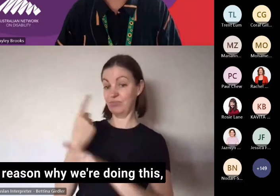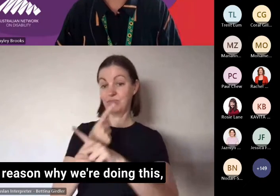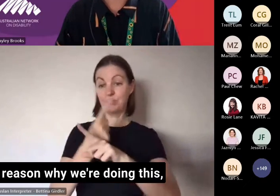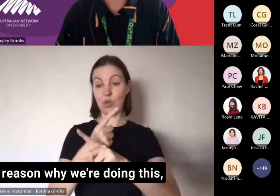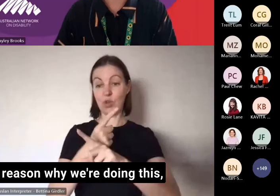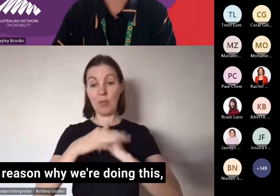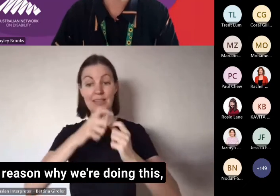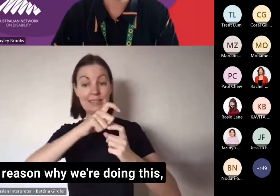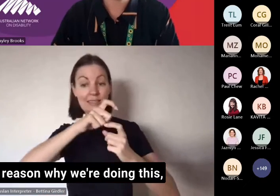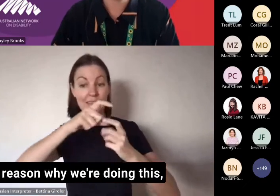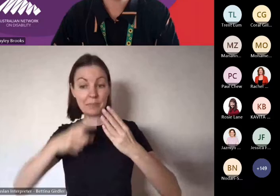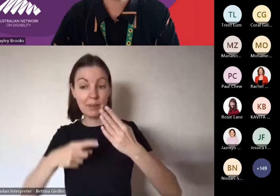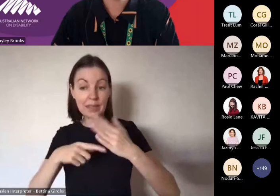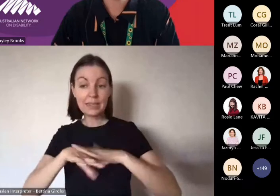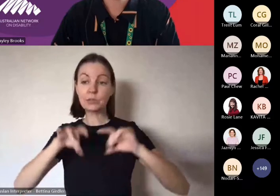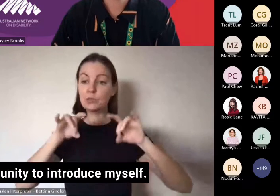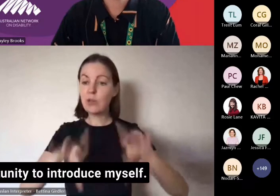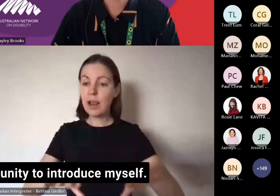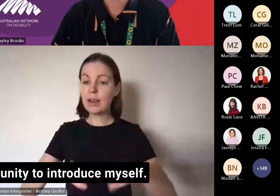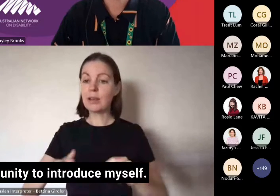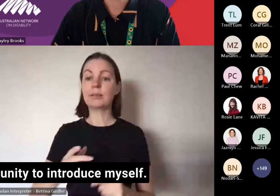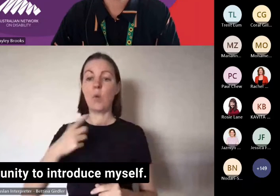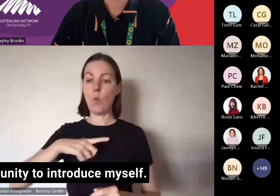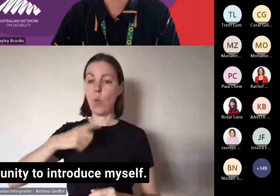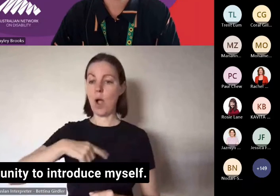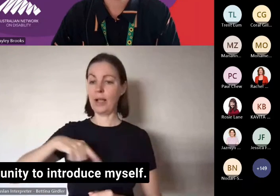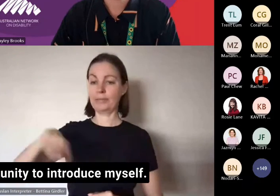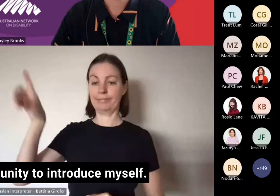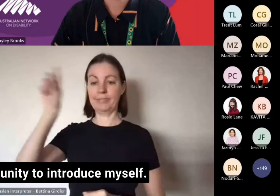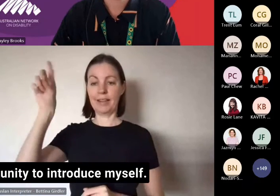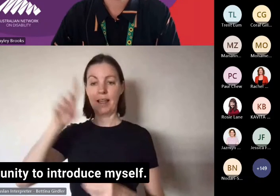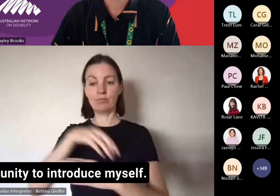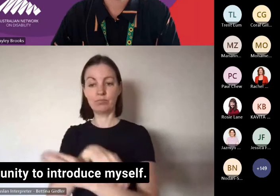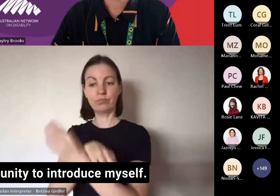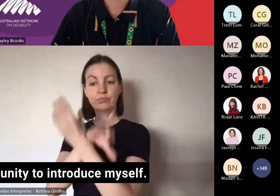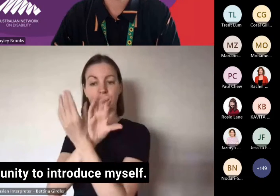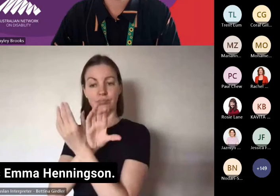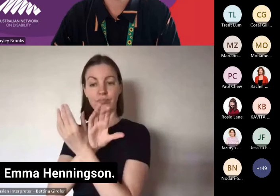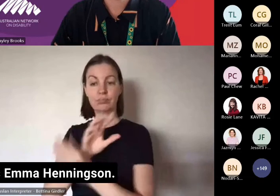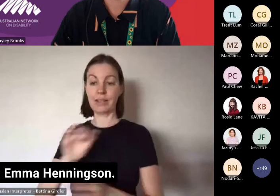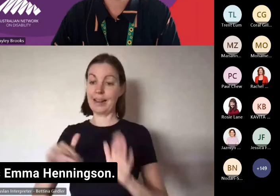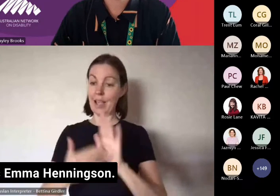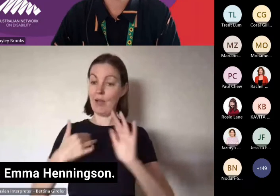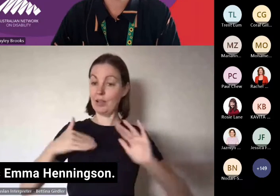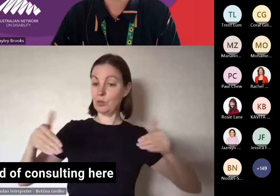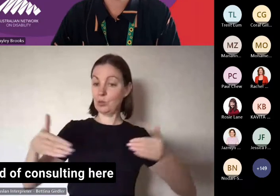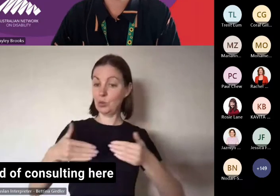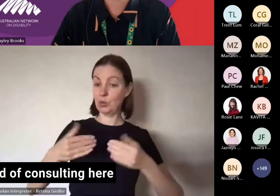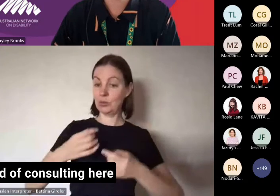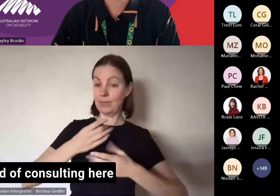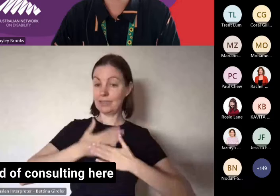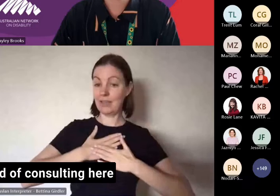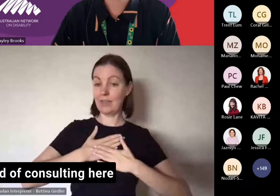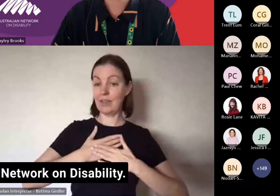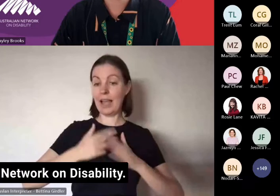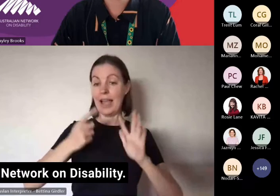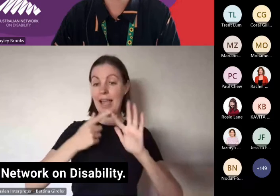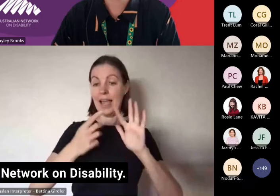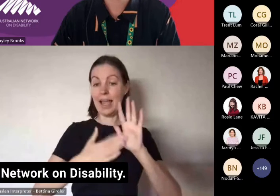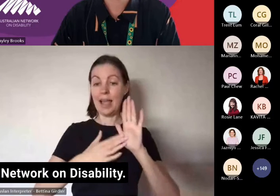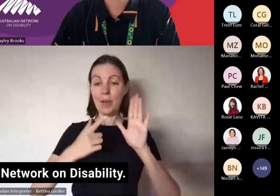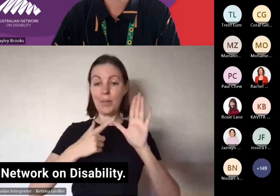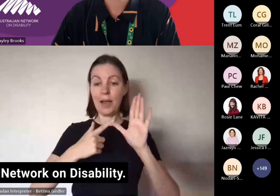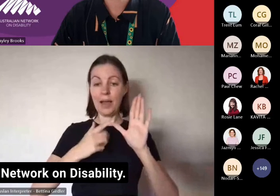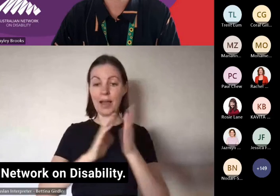reason why we're doing this, I have the opportunity to introduce myself. My name is Emma Henningsen. I'm the head of consulting here at